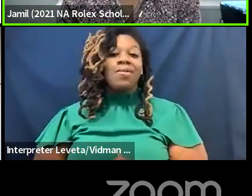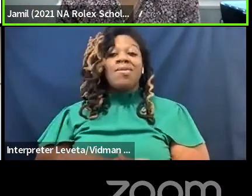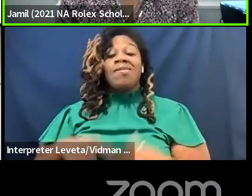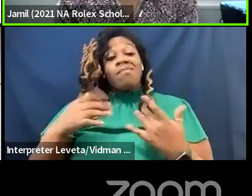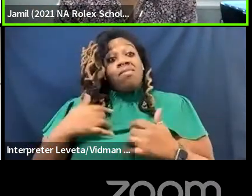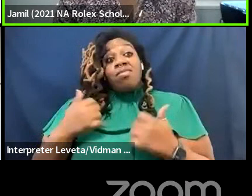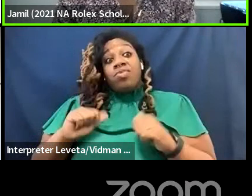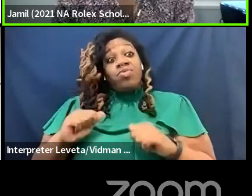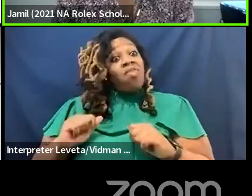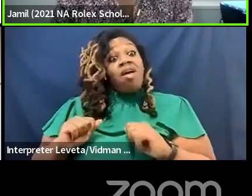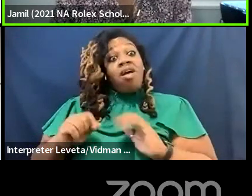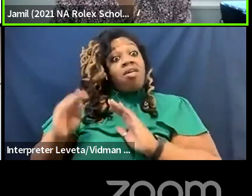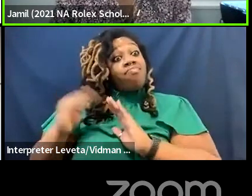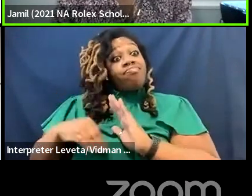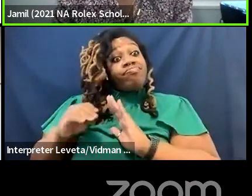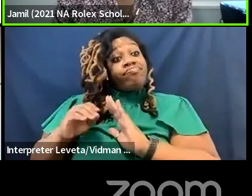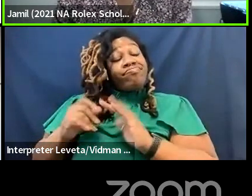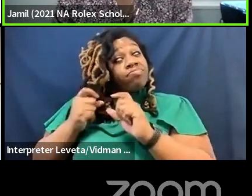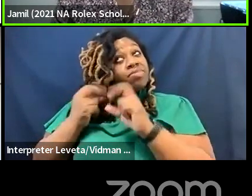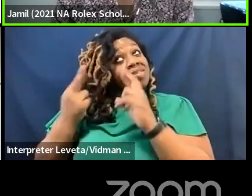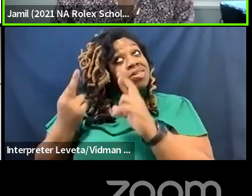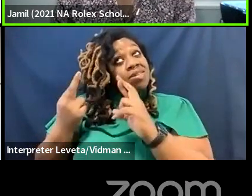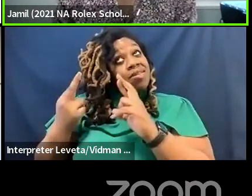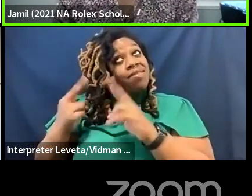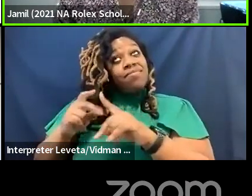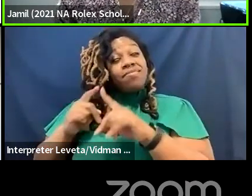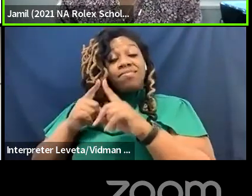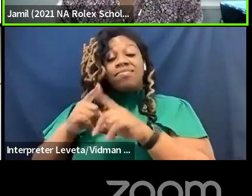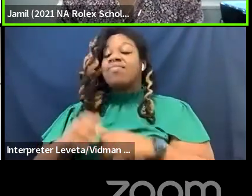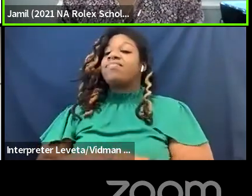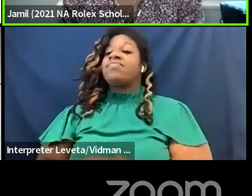and see what happens. Like, I'm really afraid that I'm gonna fail.